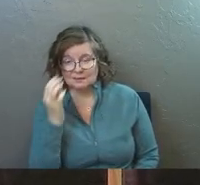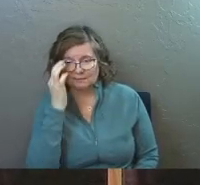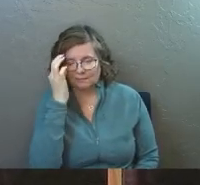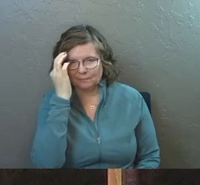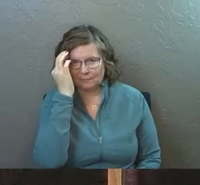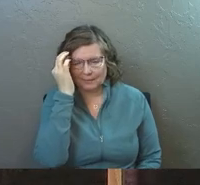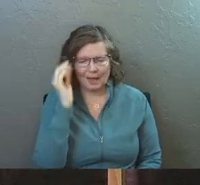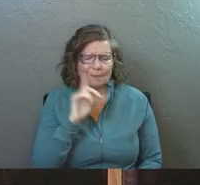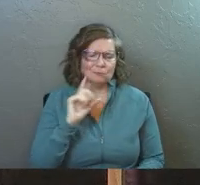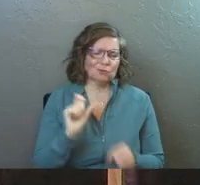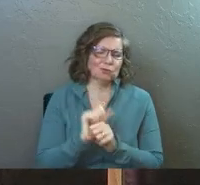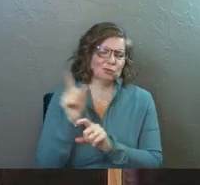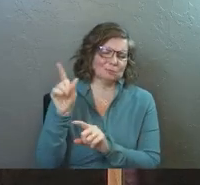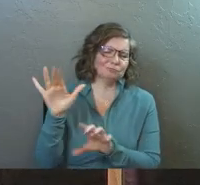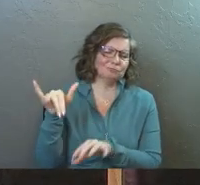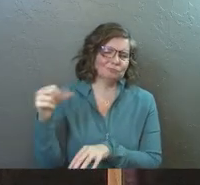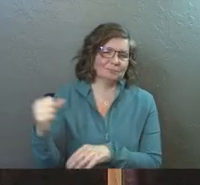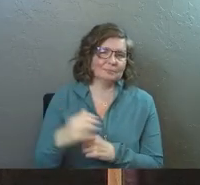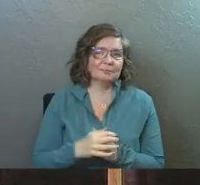I'm just sure he does.